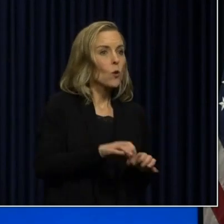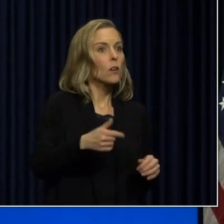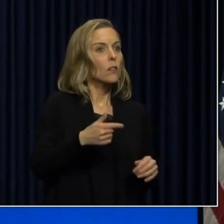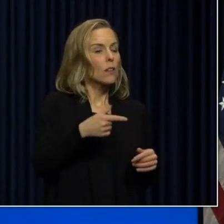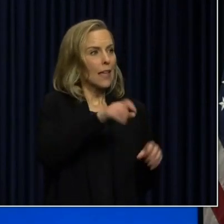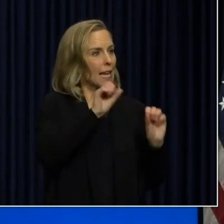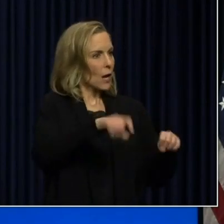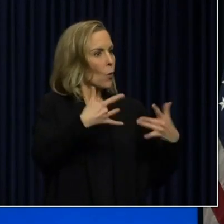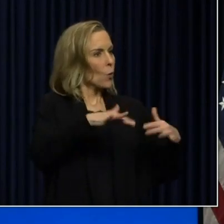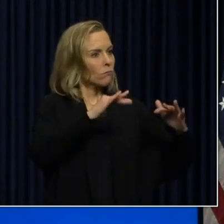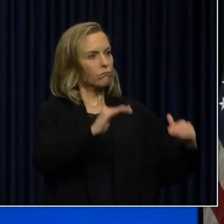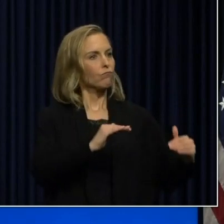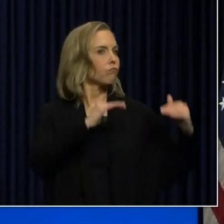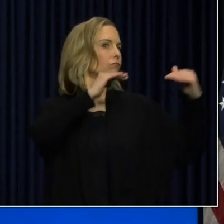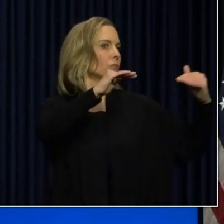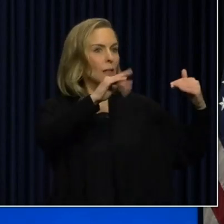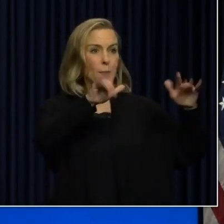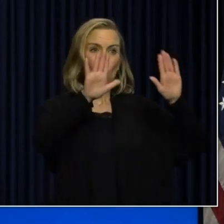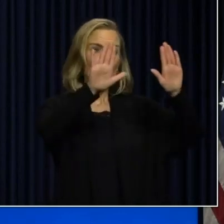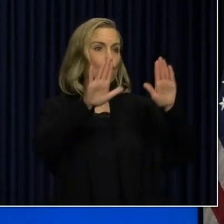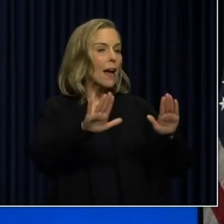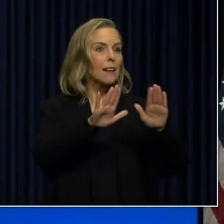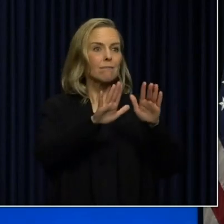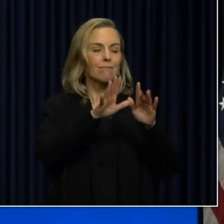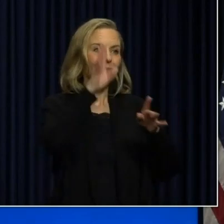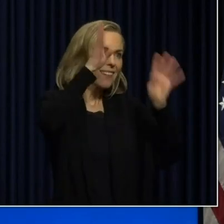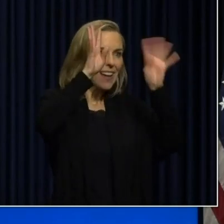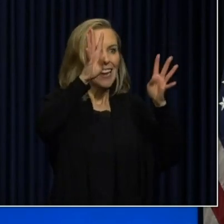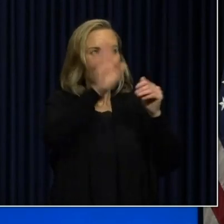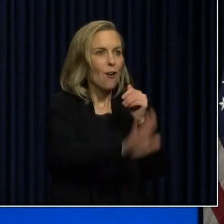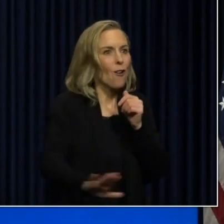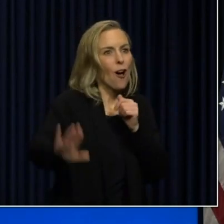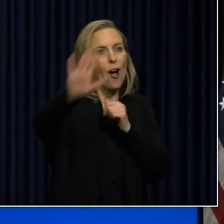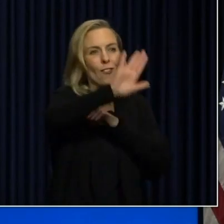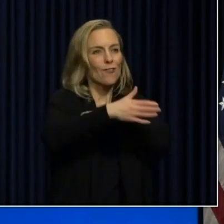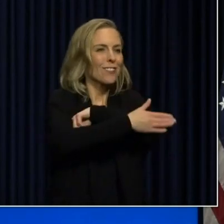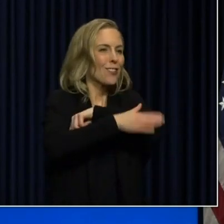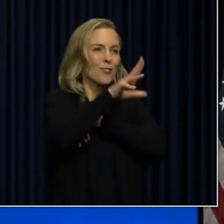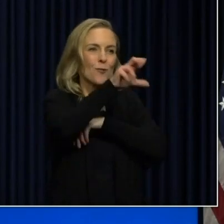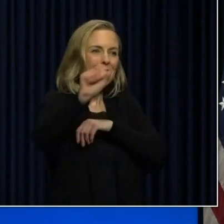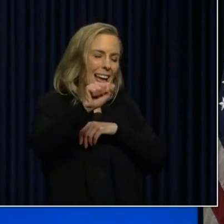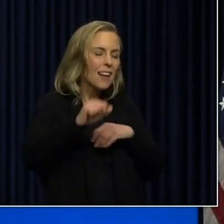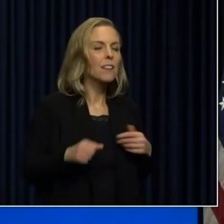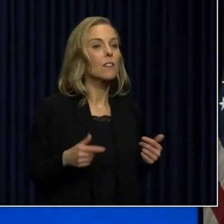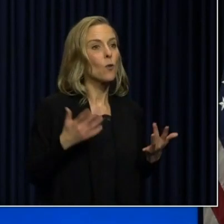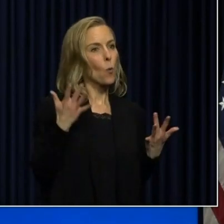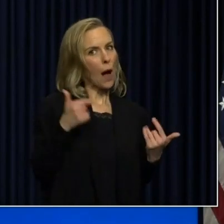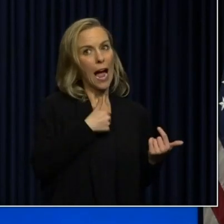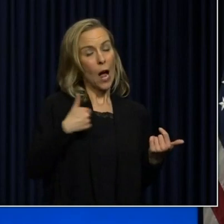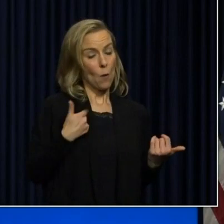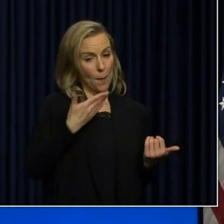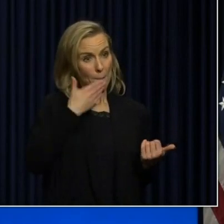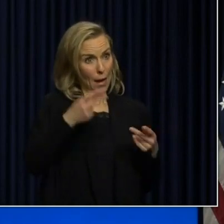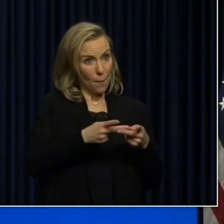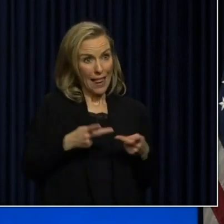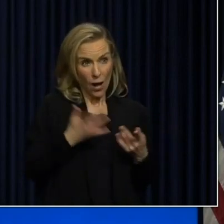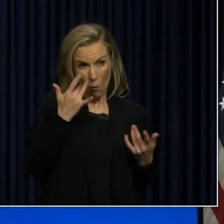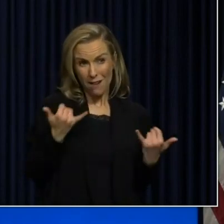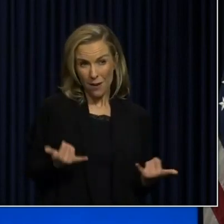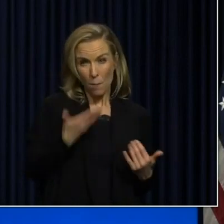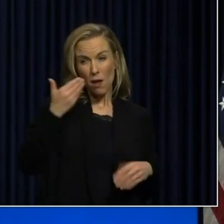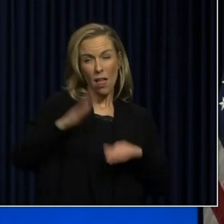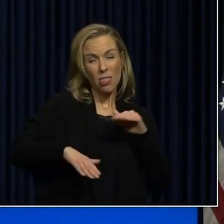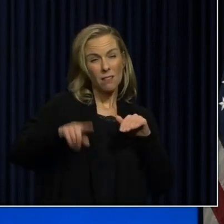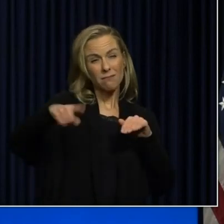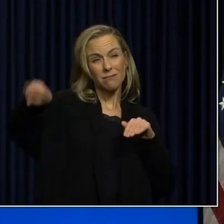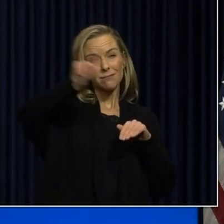could scale up and that be the next great innovation across this country. One of the reasons we are in a better place in Kentucky than other